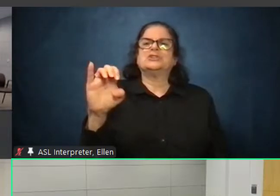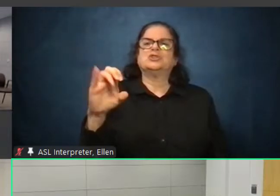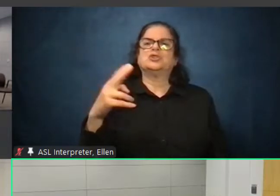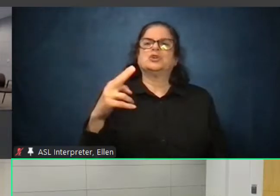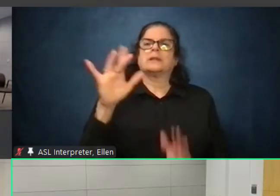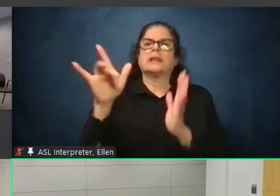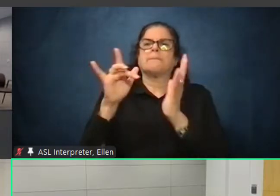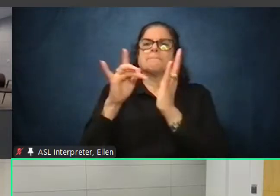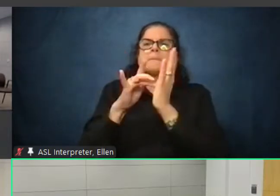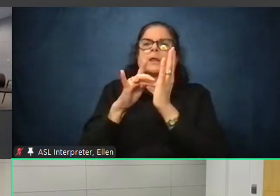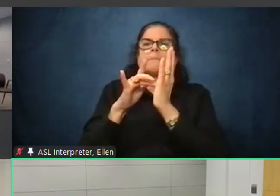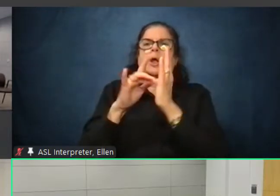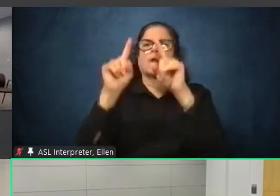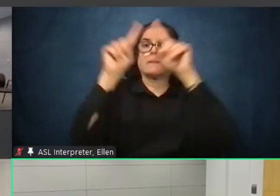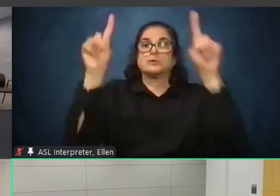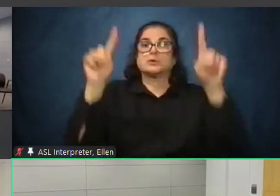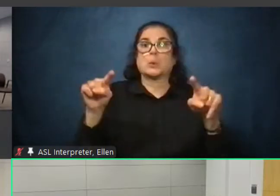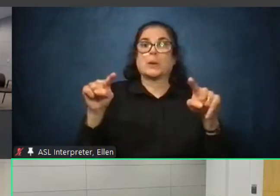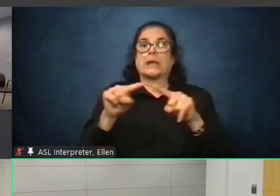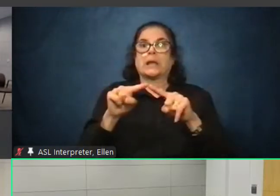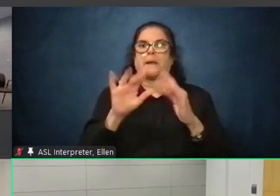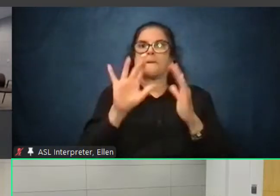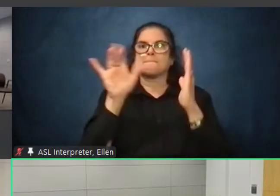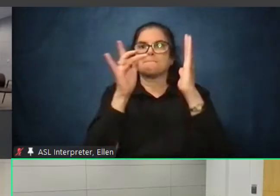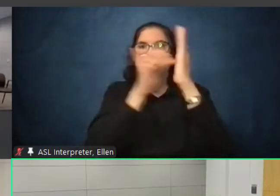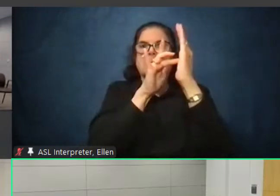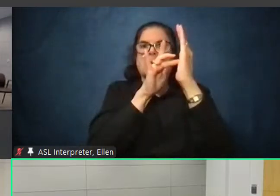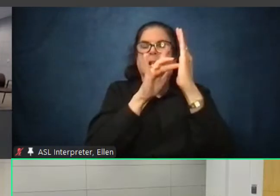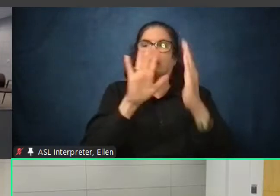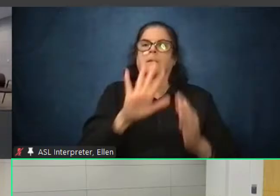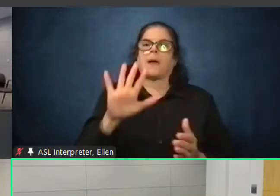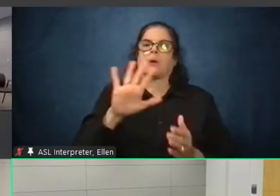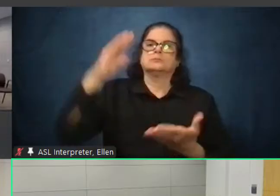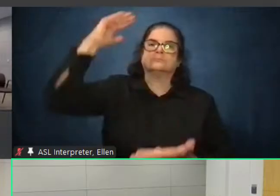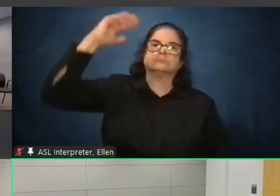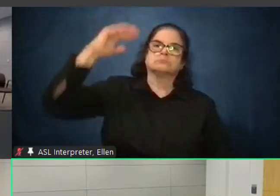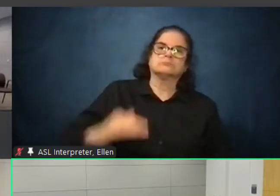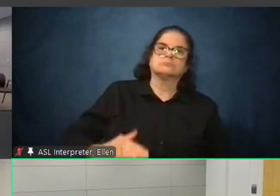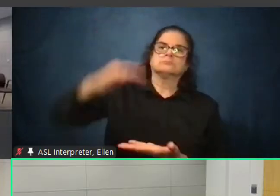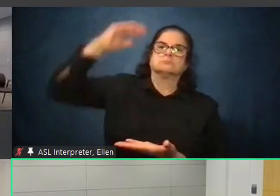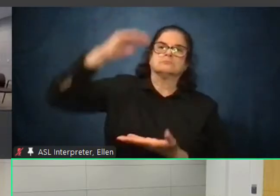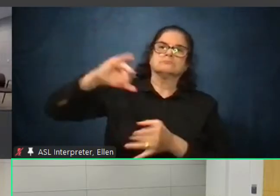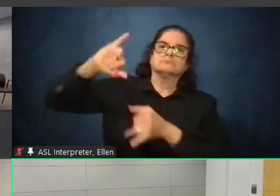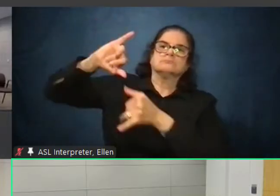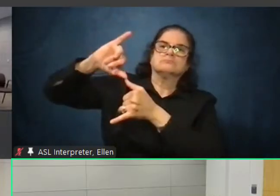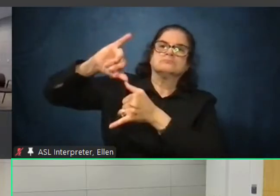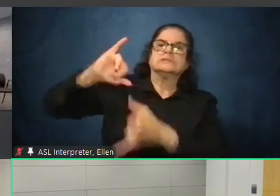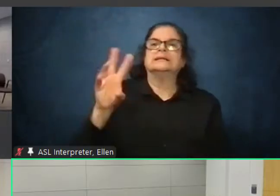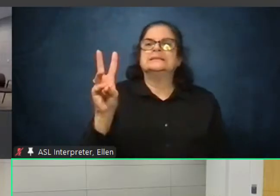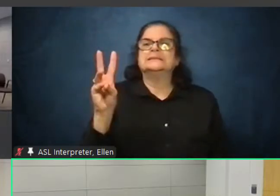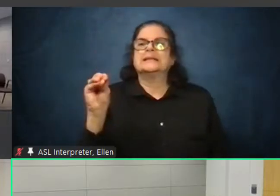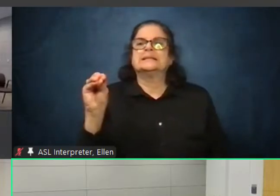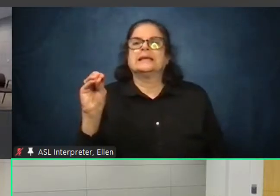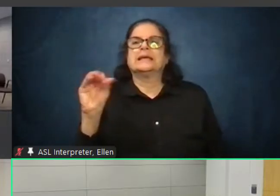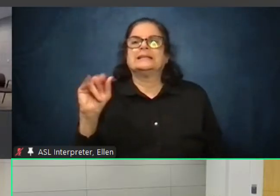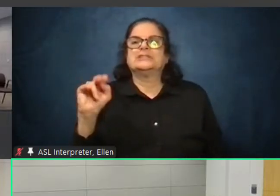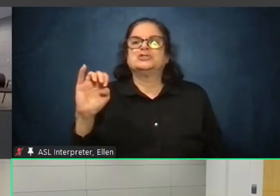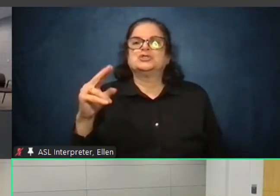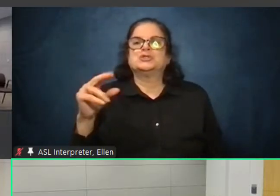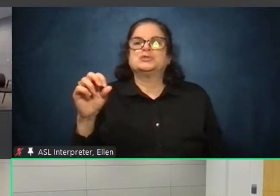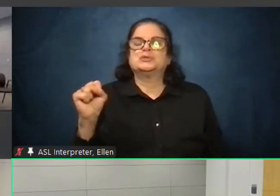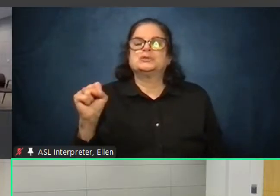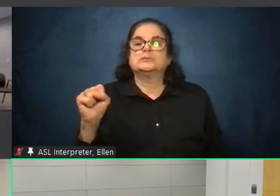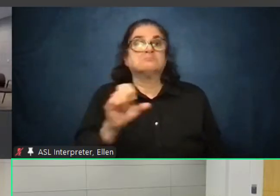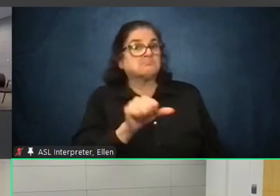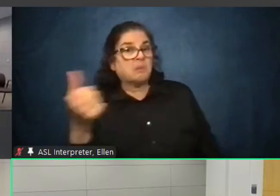the screen. Great. Okay. Yeah, of course. Other questions? Comments?